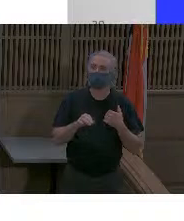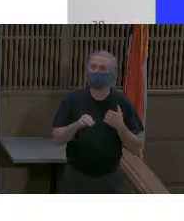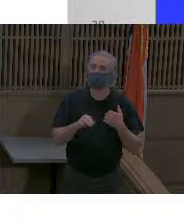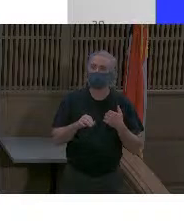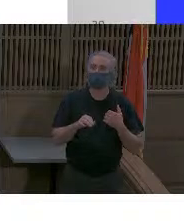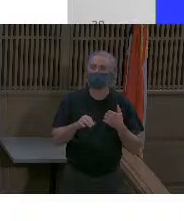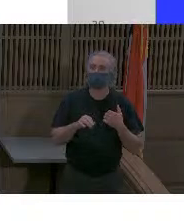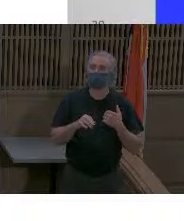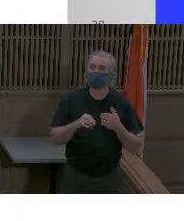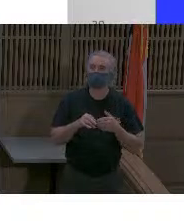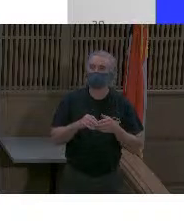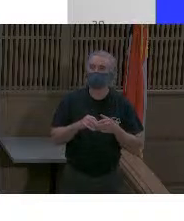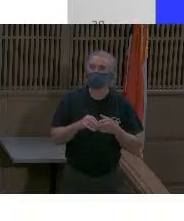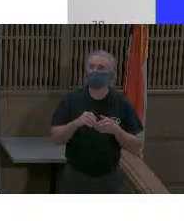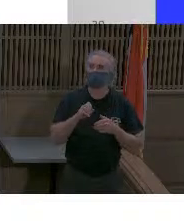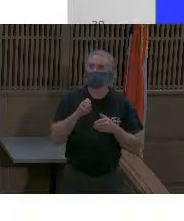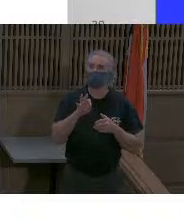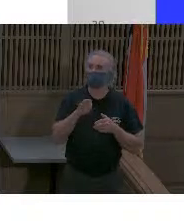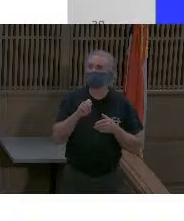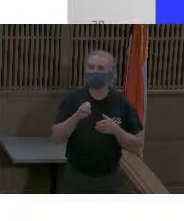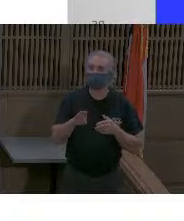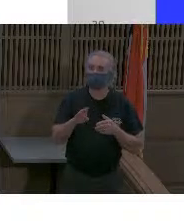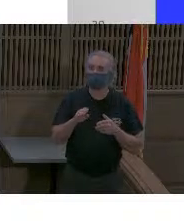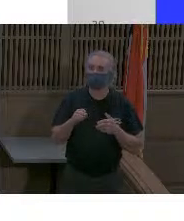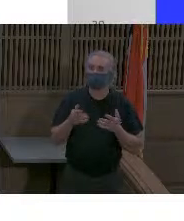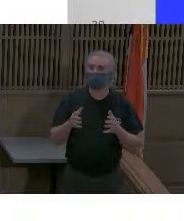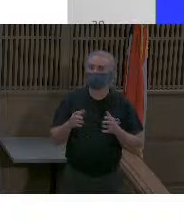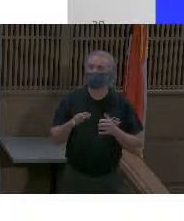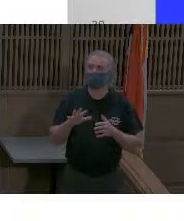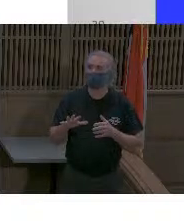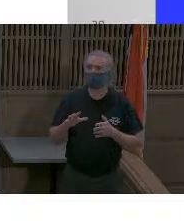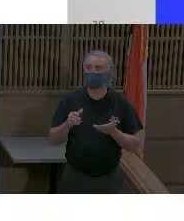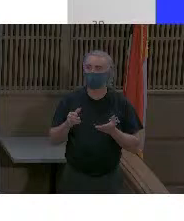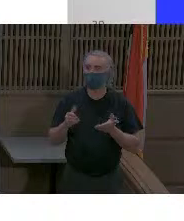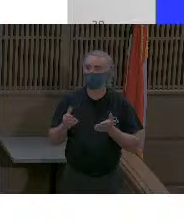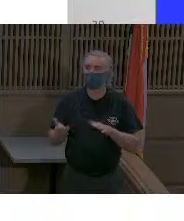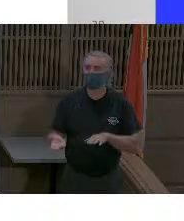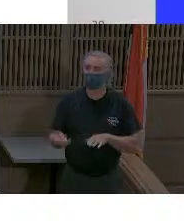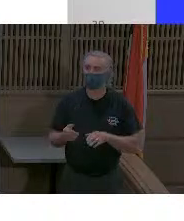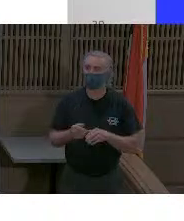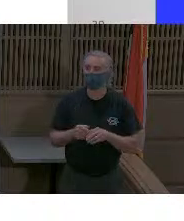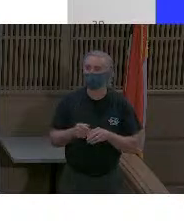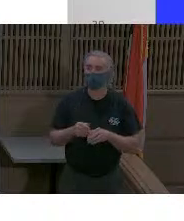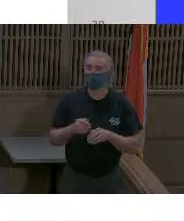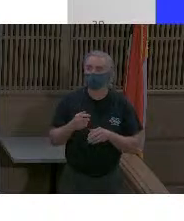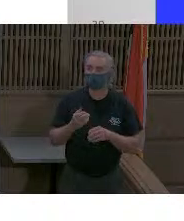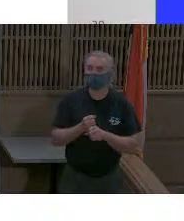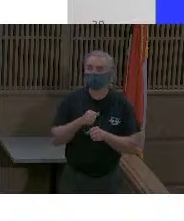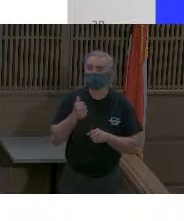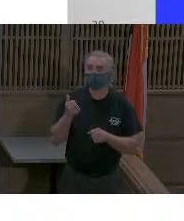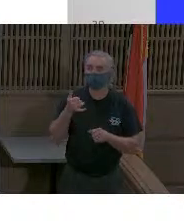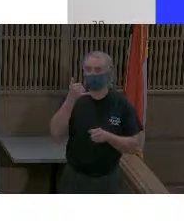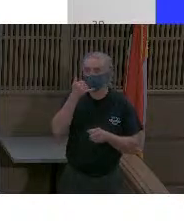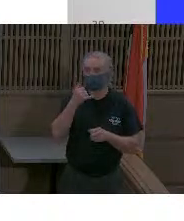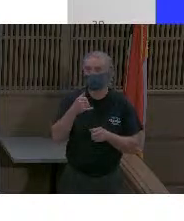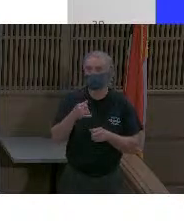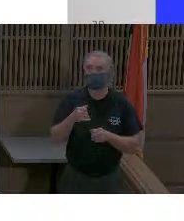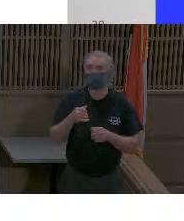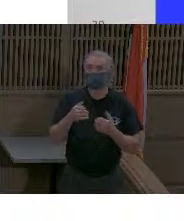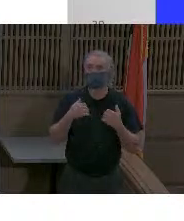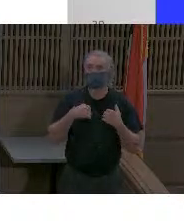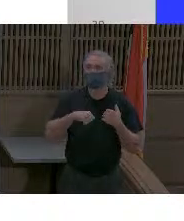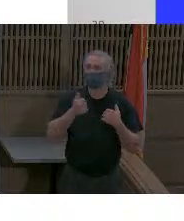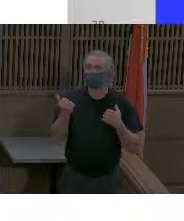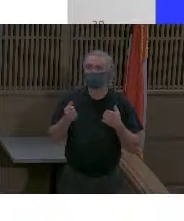38 deaths. In February, we've already had 5 deaths. On the way over here, I got another call and stopped. We had another COVID